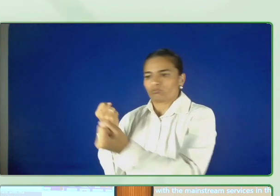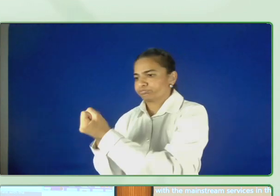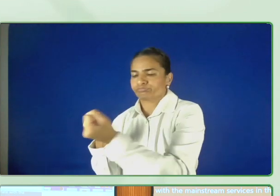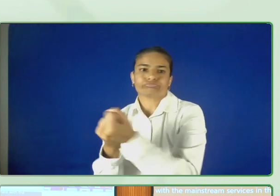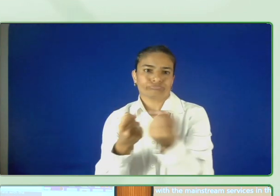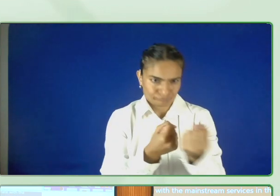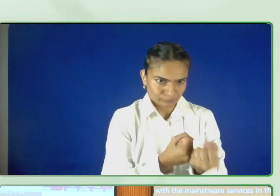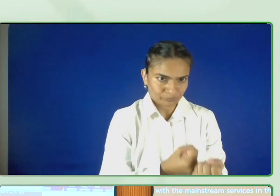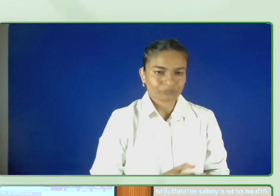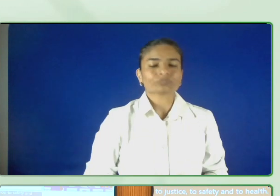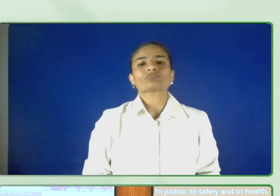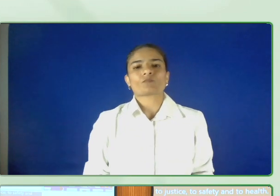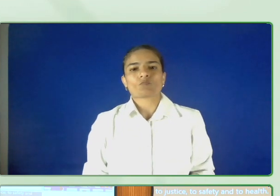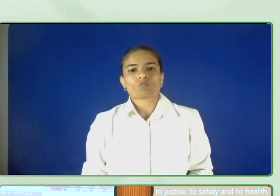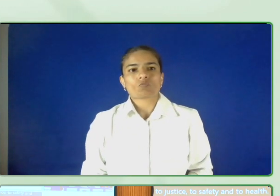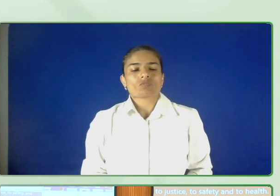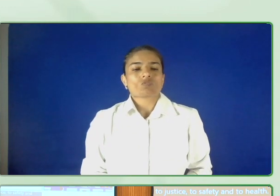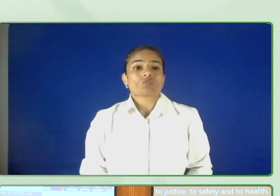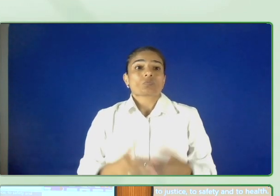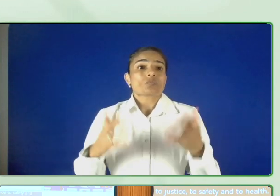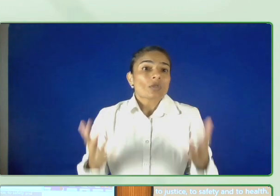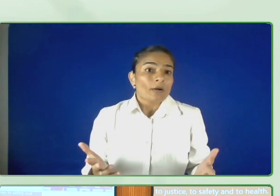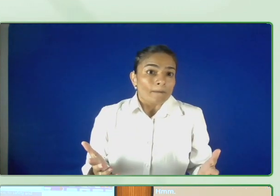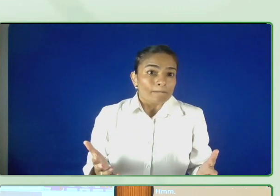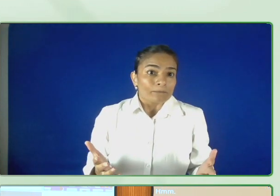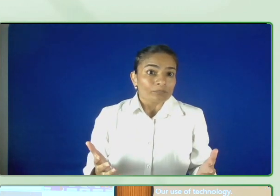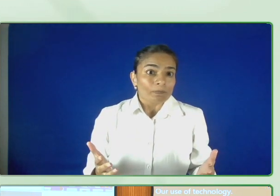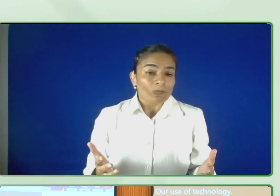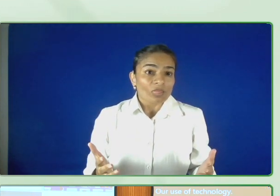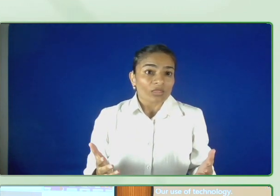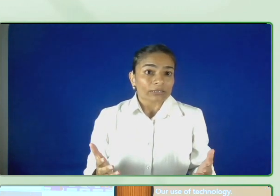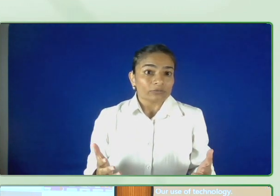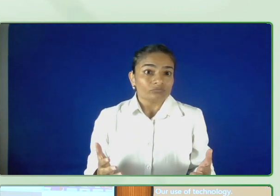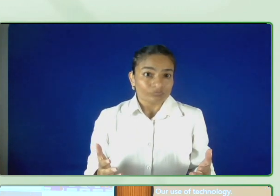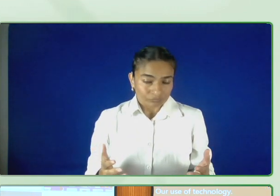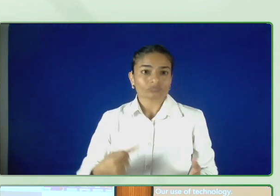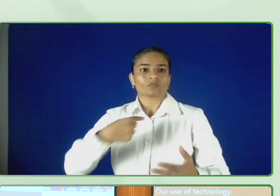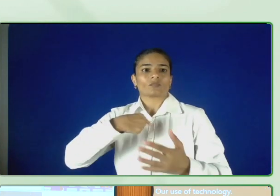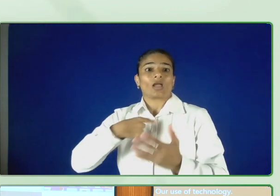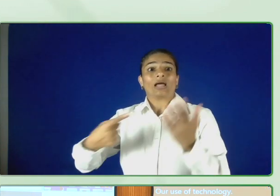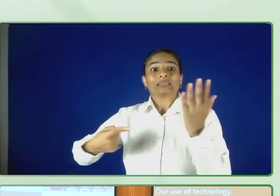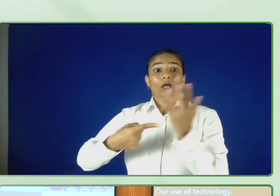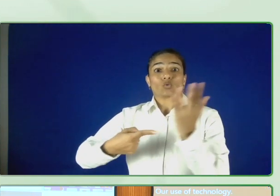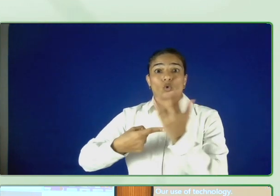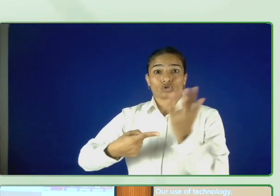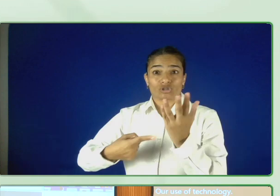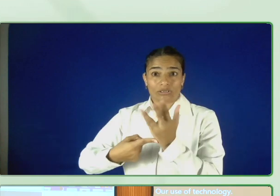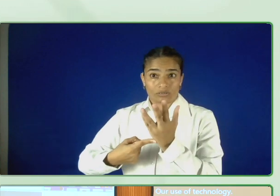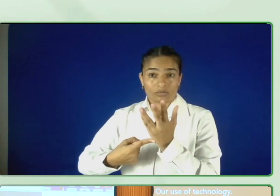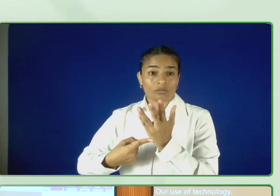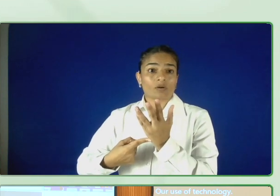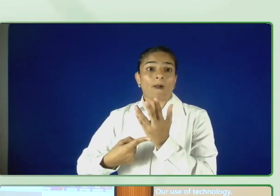Our use of technology is all around the region and state of Minnesota is